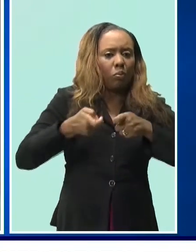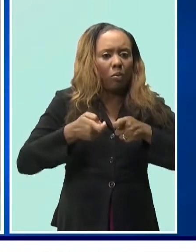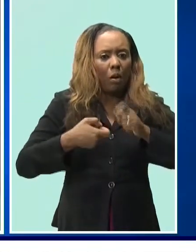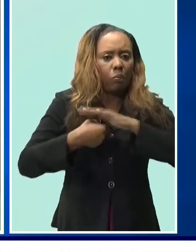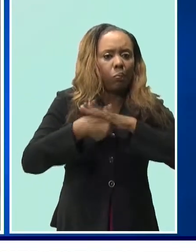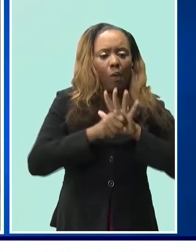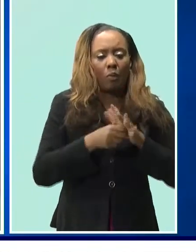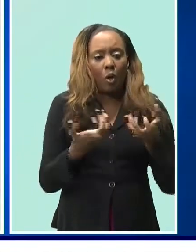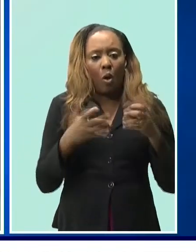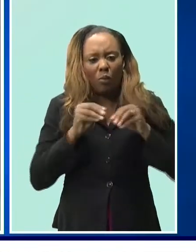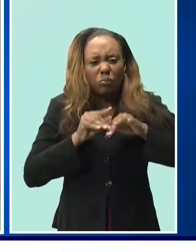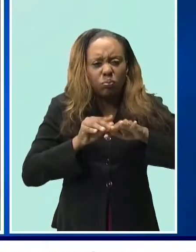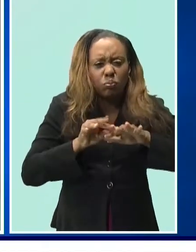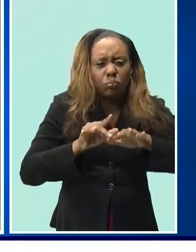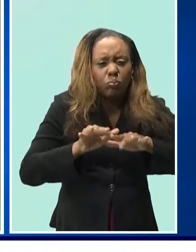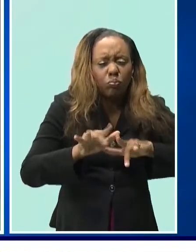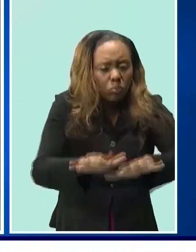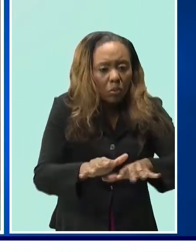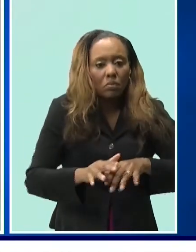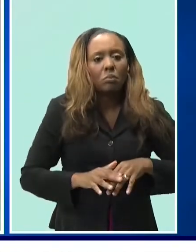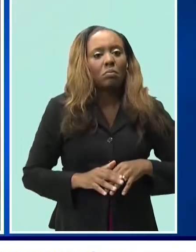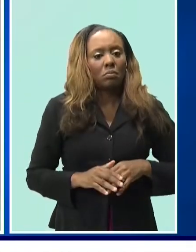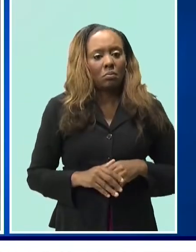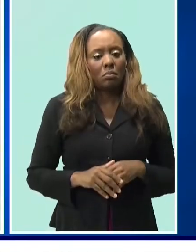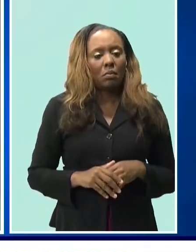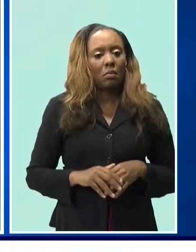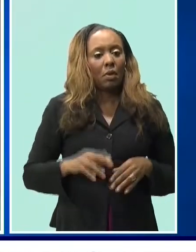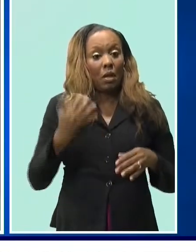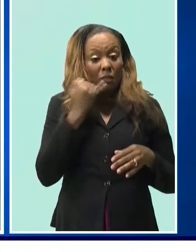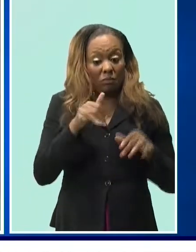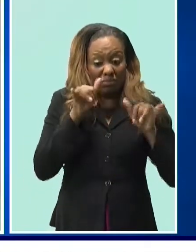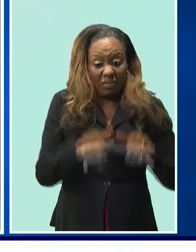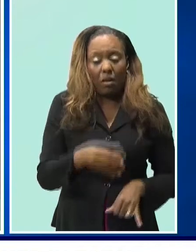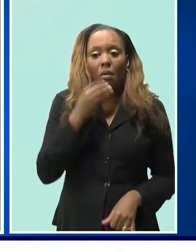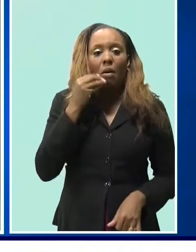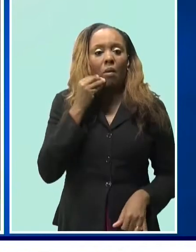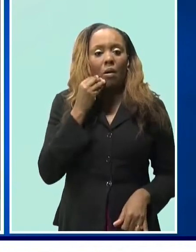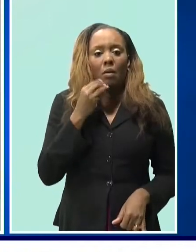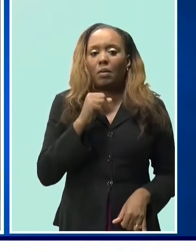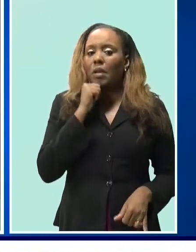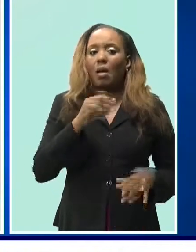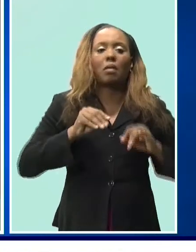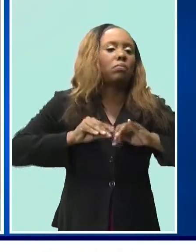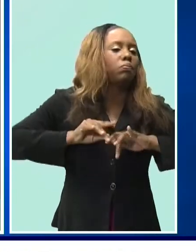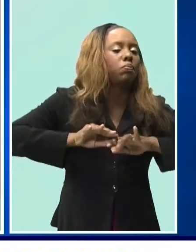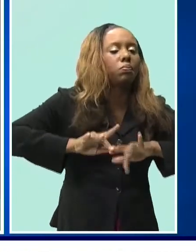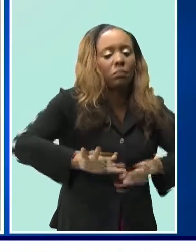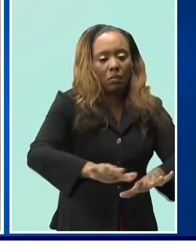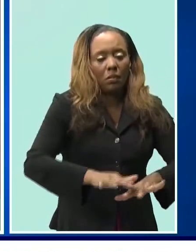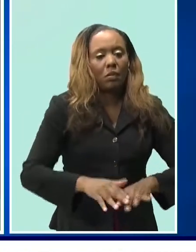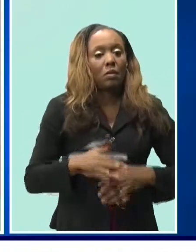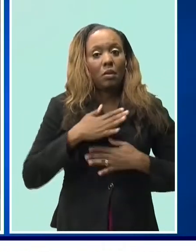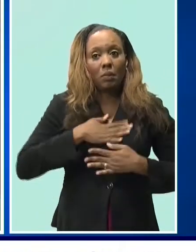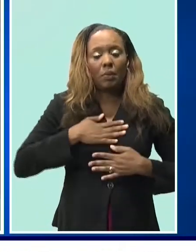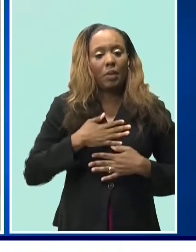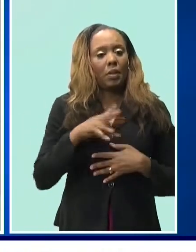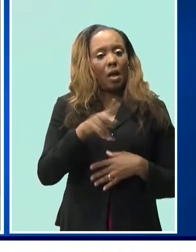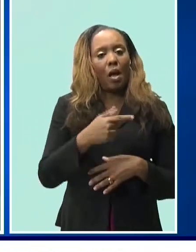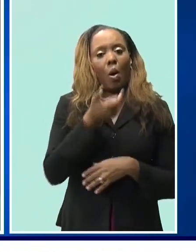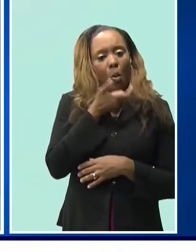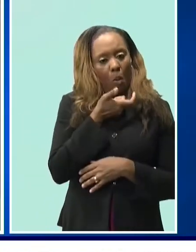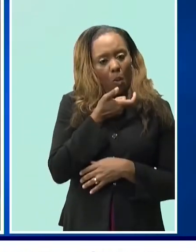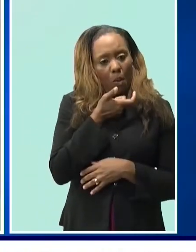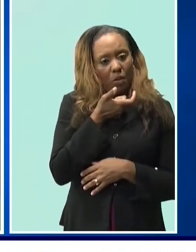this works. This is going to reduce the spread of the virus. So I just want to encourage all persons watching tonight, all